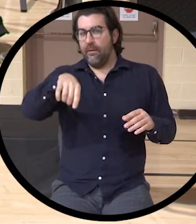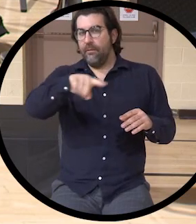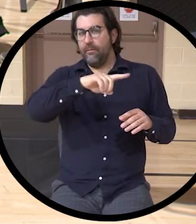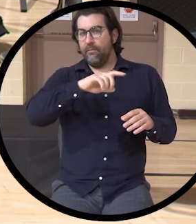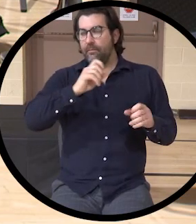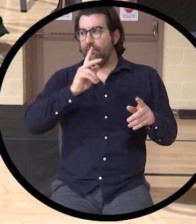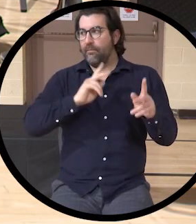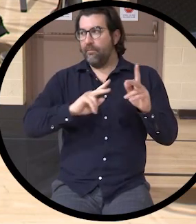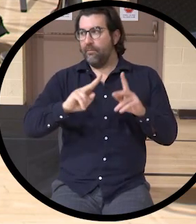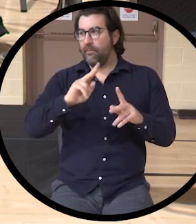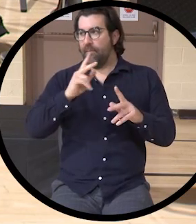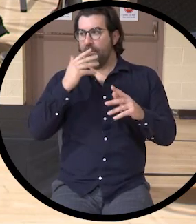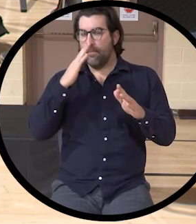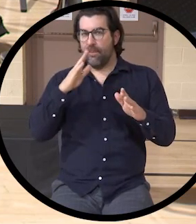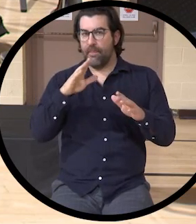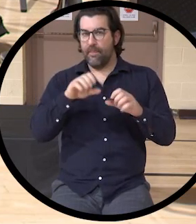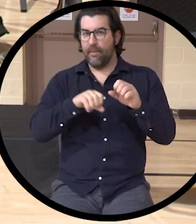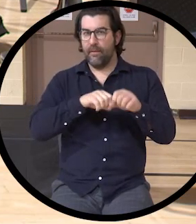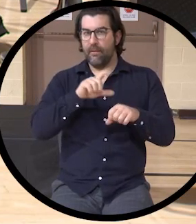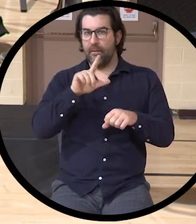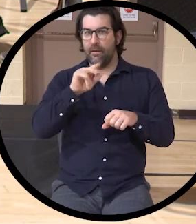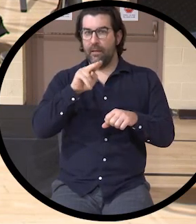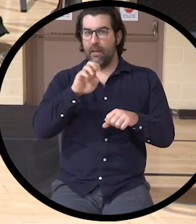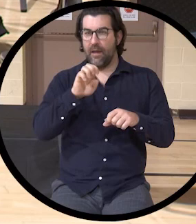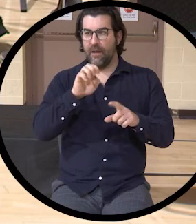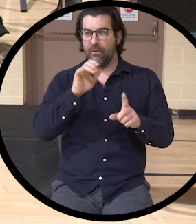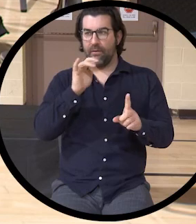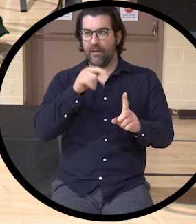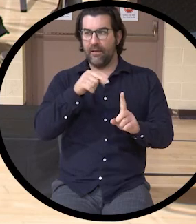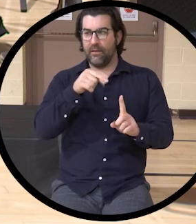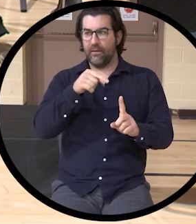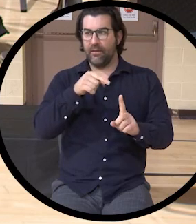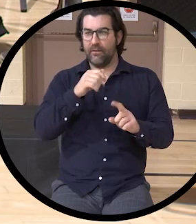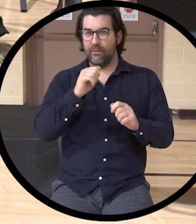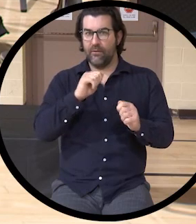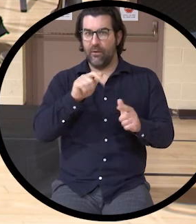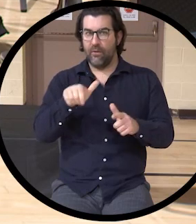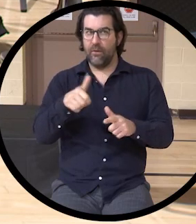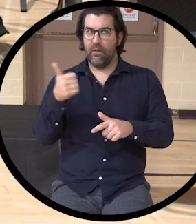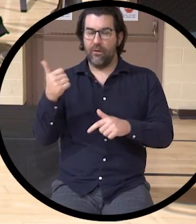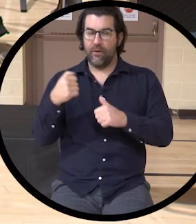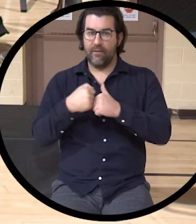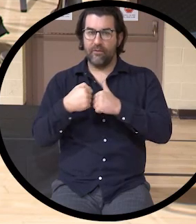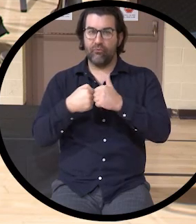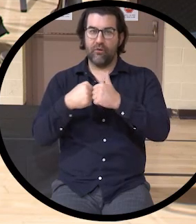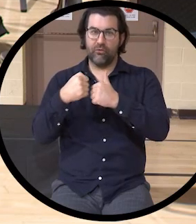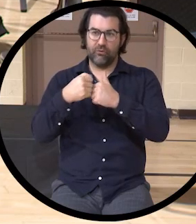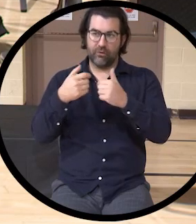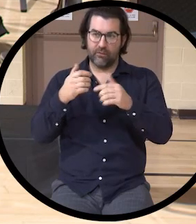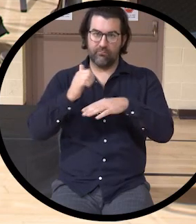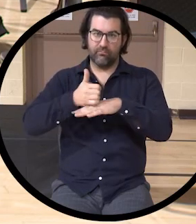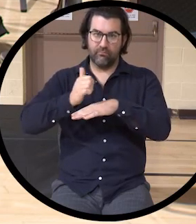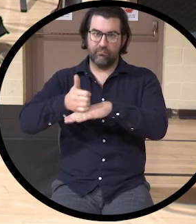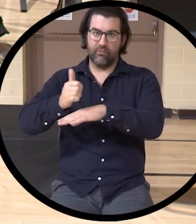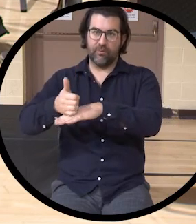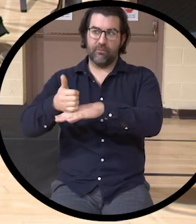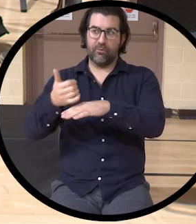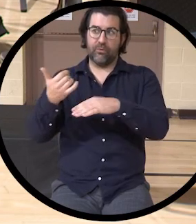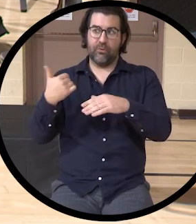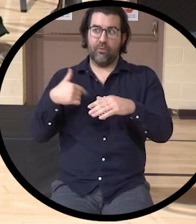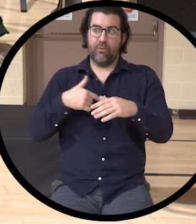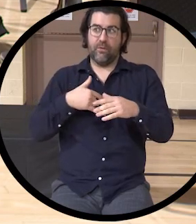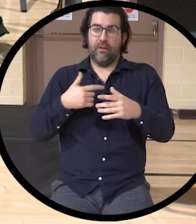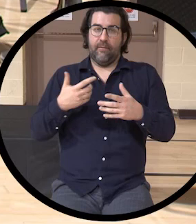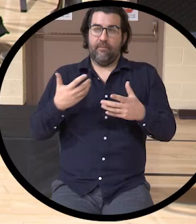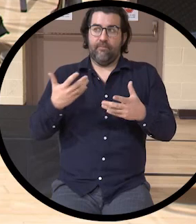many people that don't even know what bike lane is, let alone all the other infrastructure that's going on. So we're left to